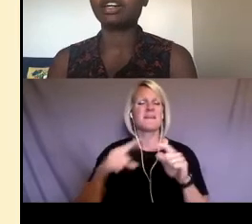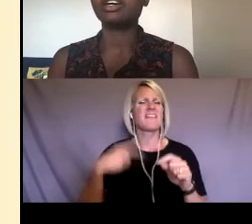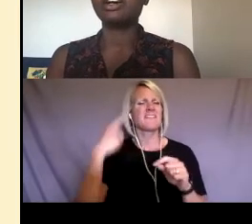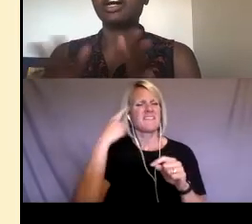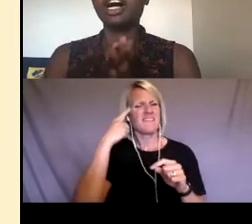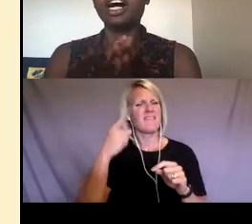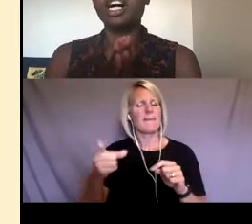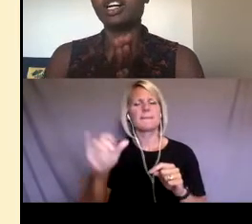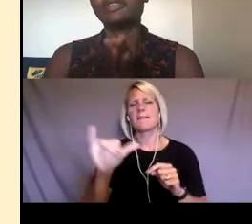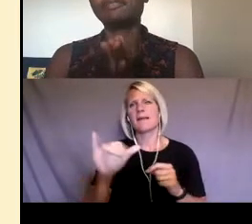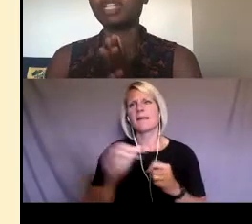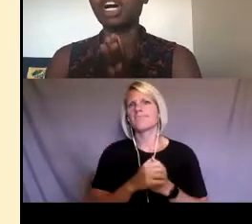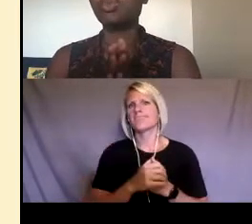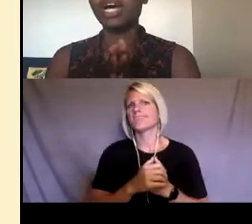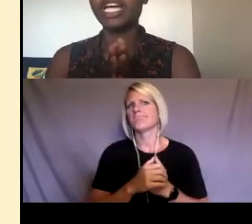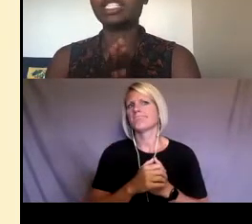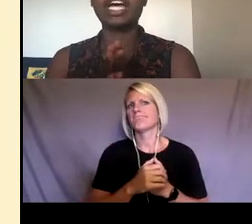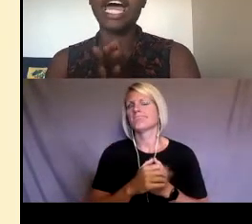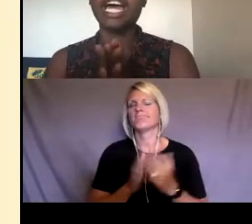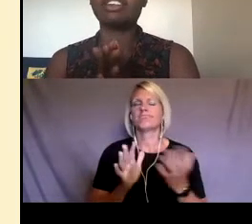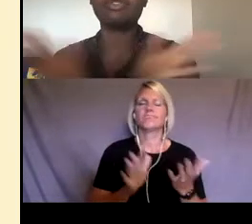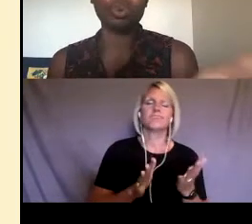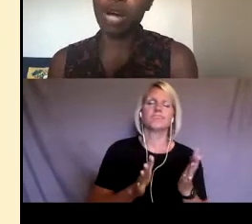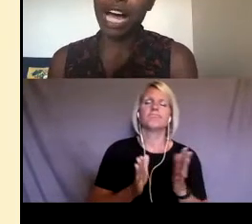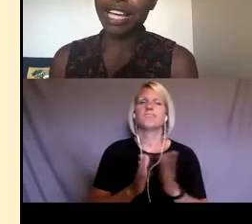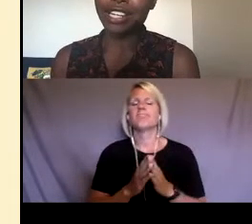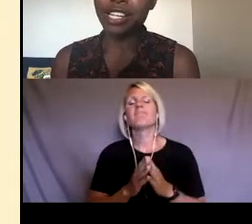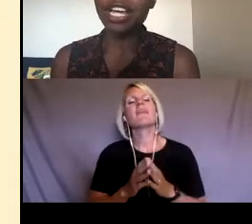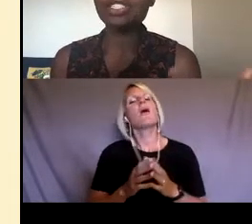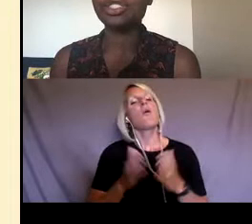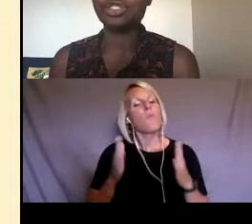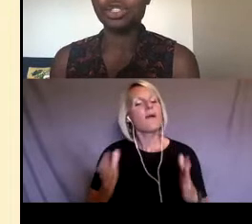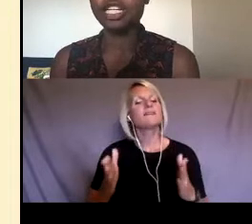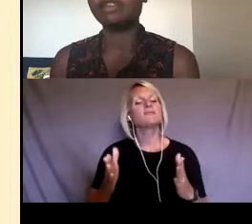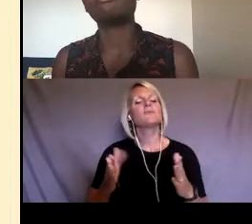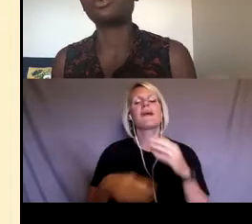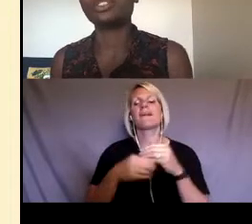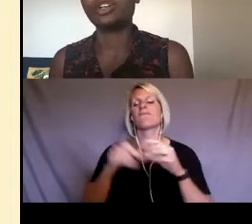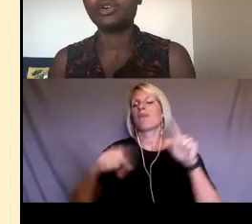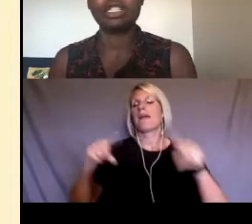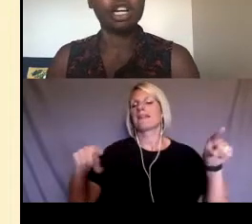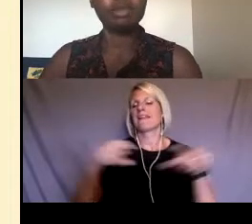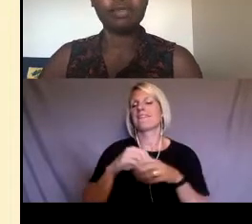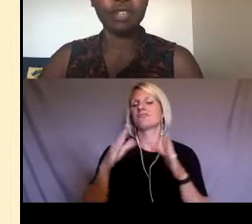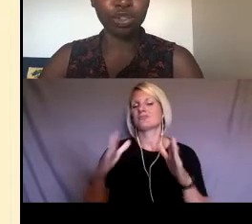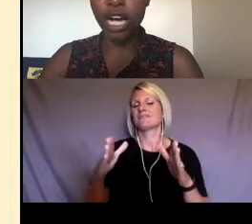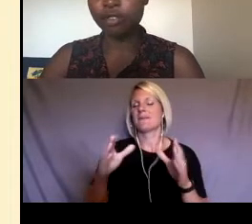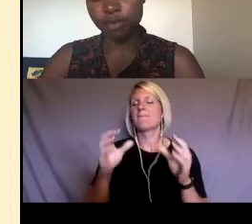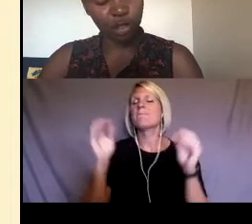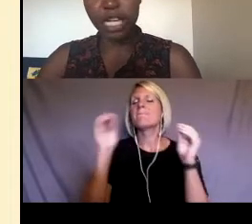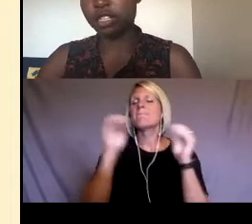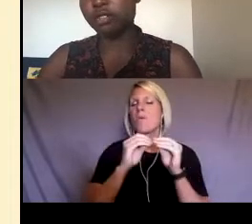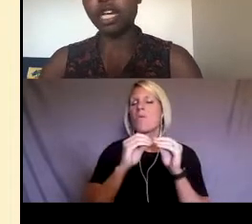like a way to add variety into the street, more so in terms of the